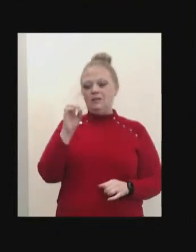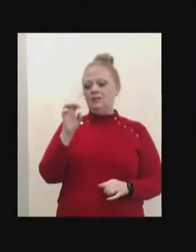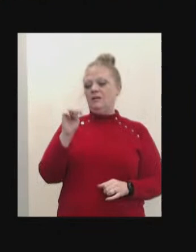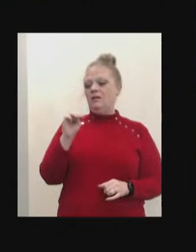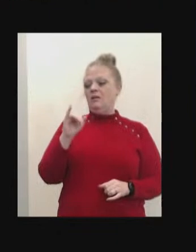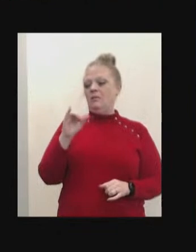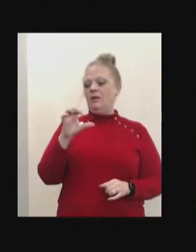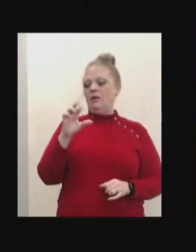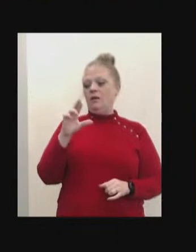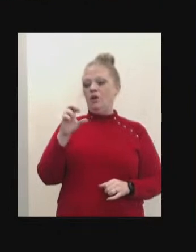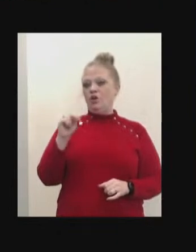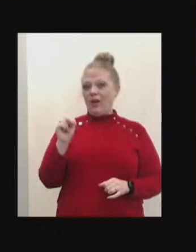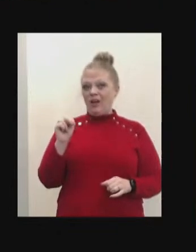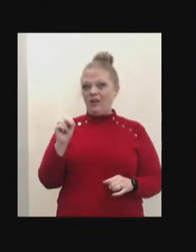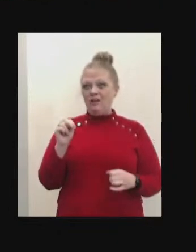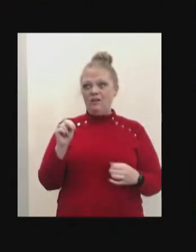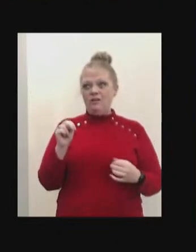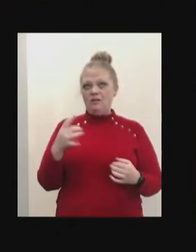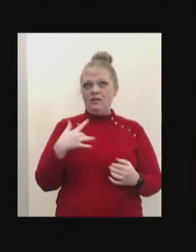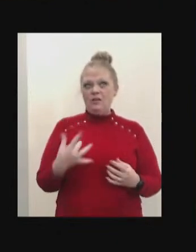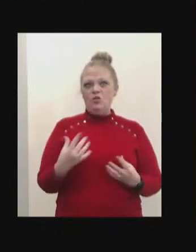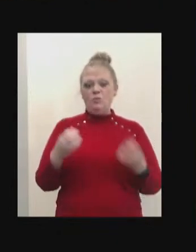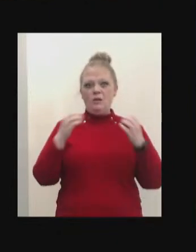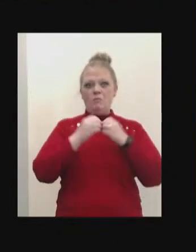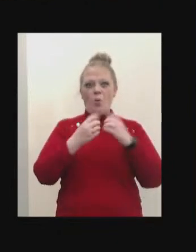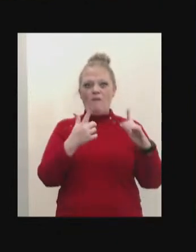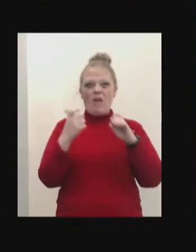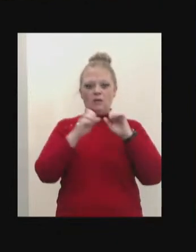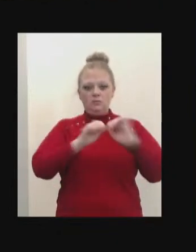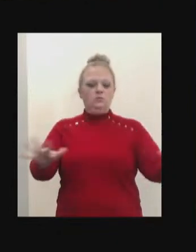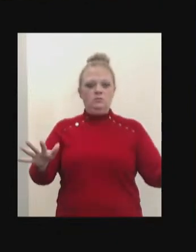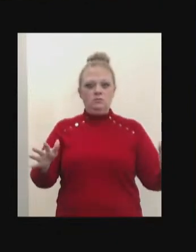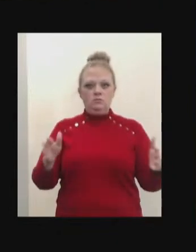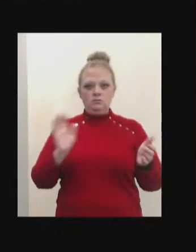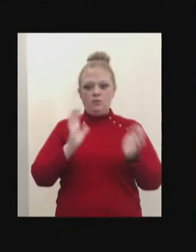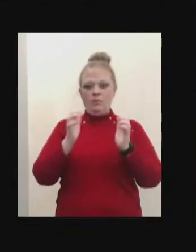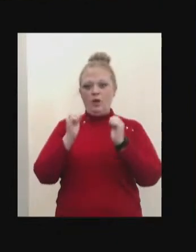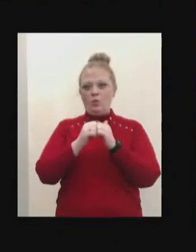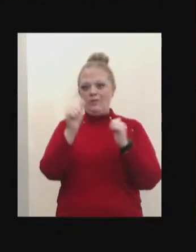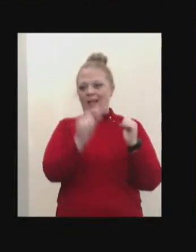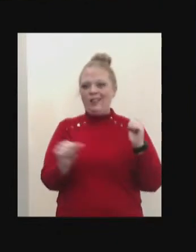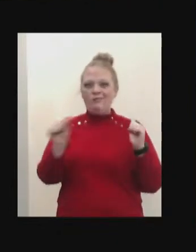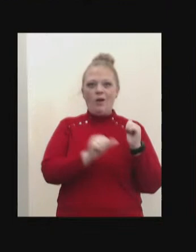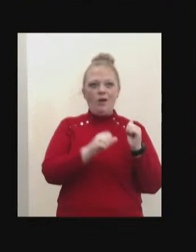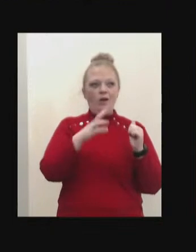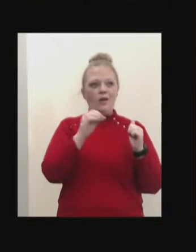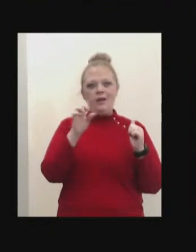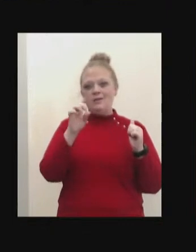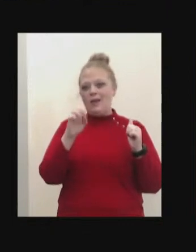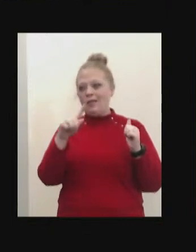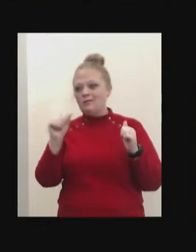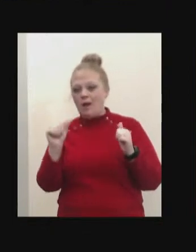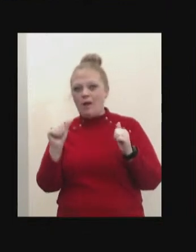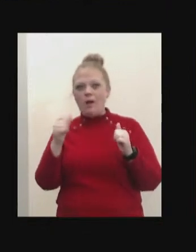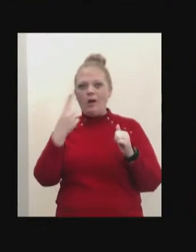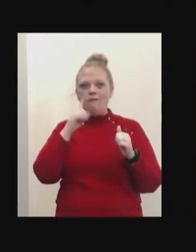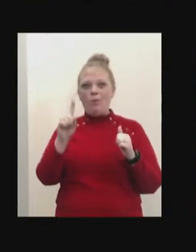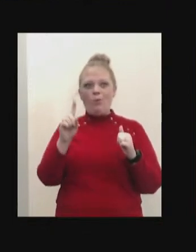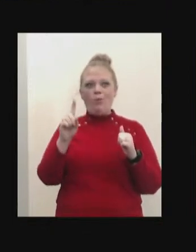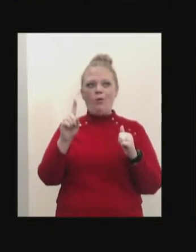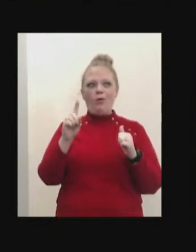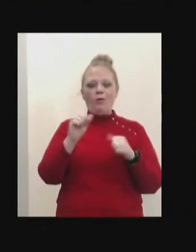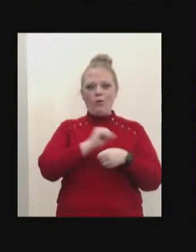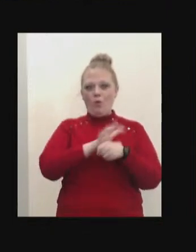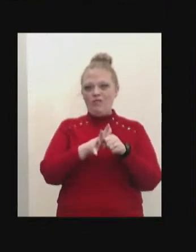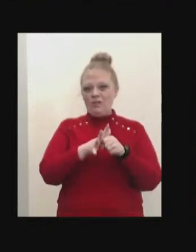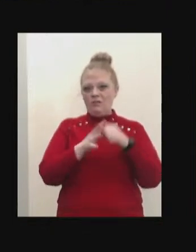be much more transmissible than Delta and the prior Alpha of original variant of COVID-19, 3 to 4 times